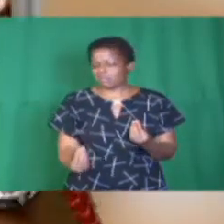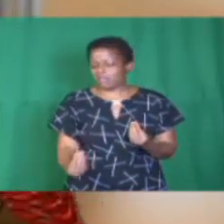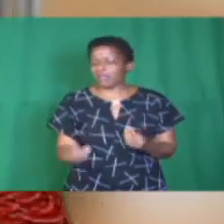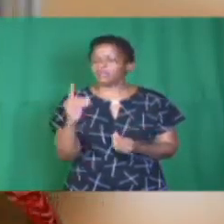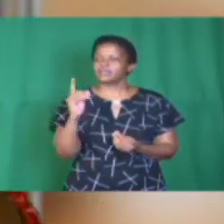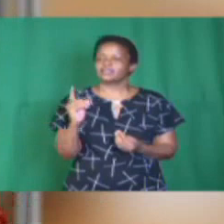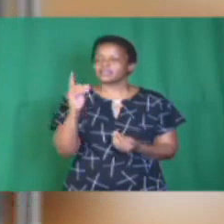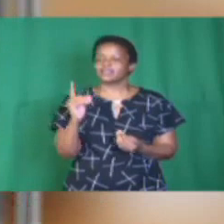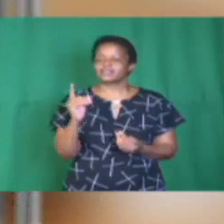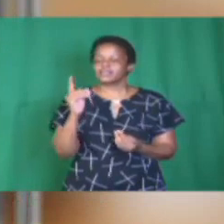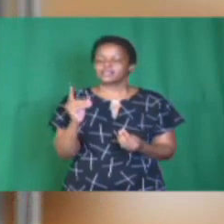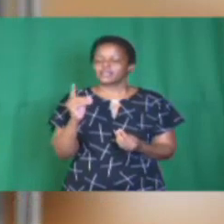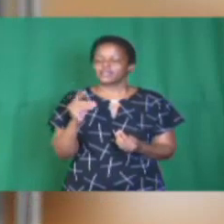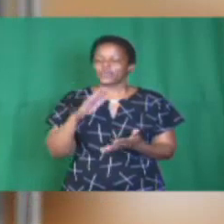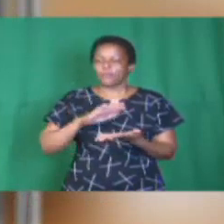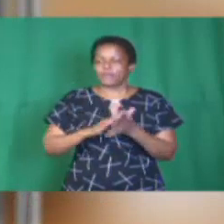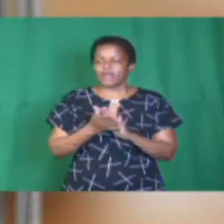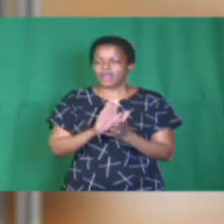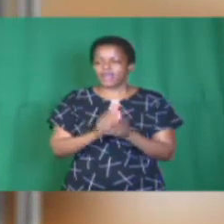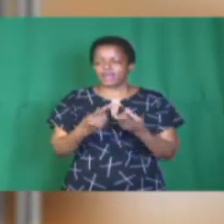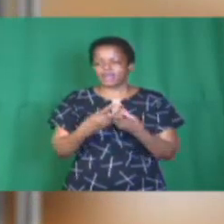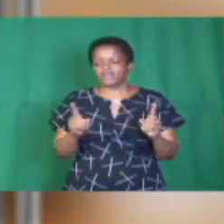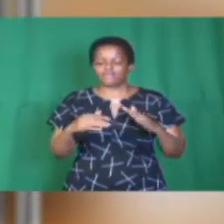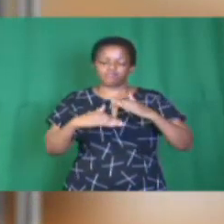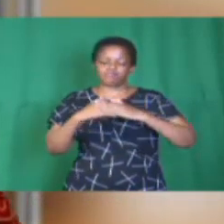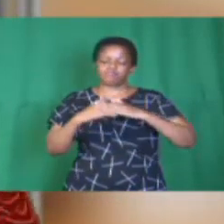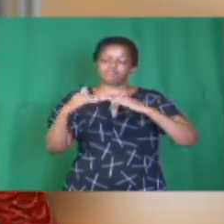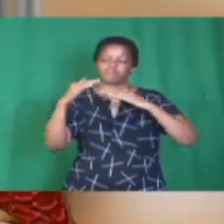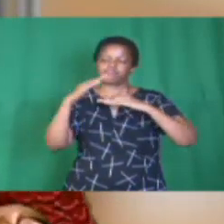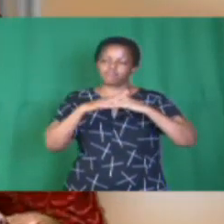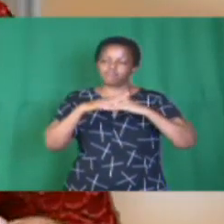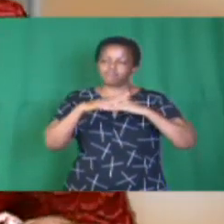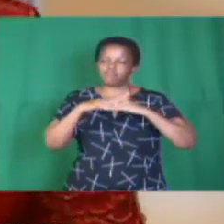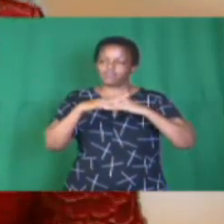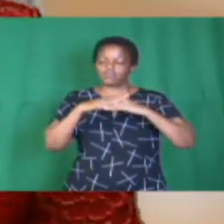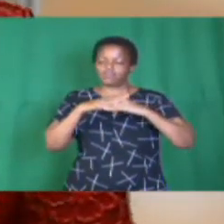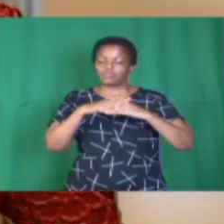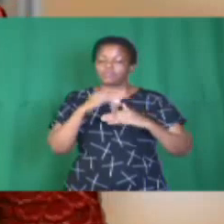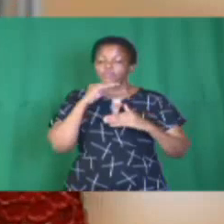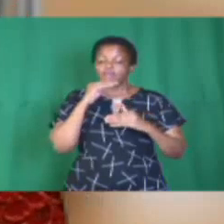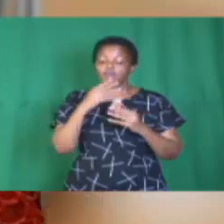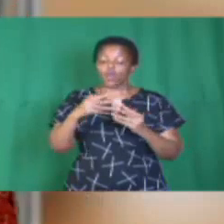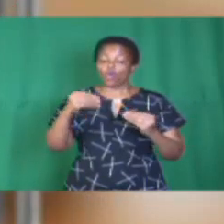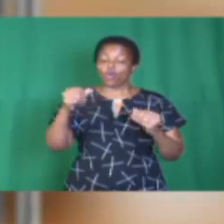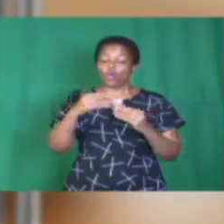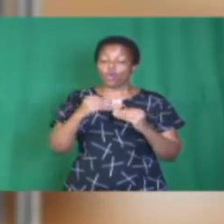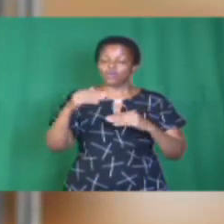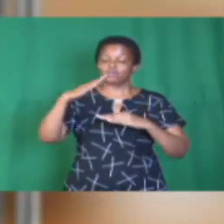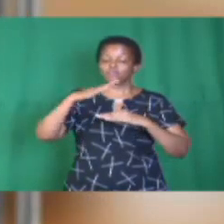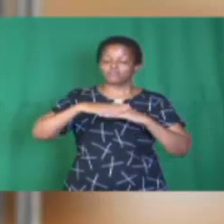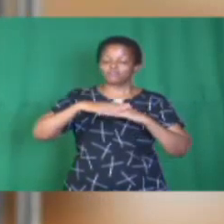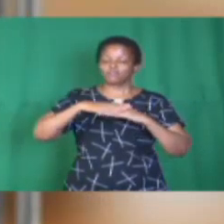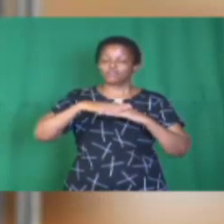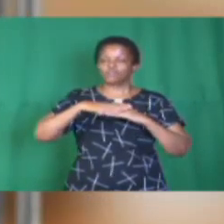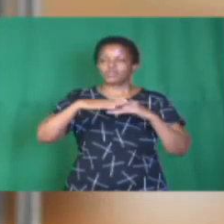form different layers. So the oil will float on top, whilst the